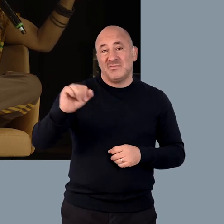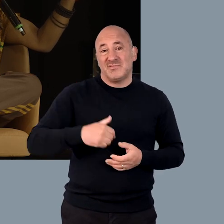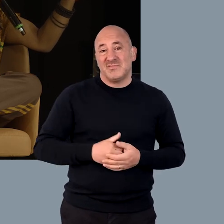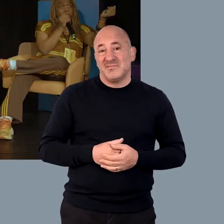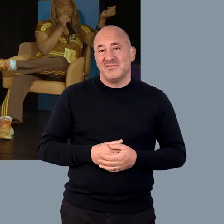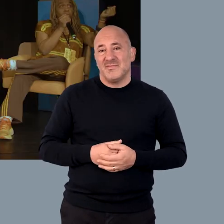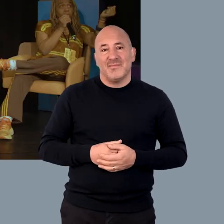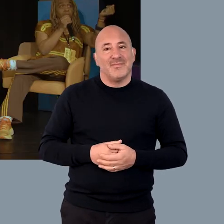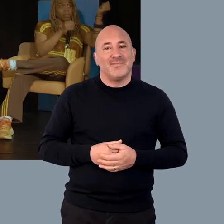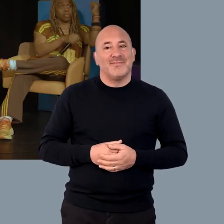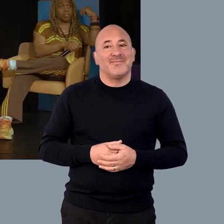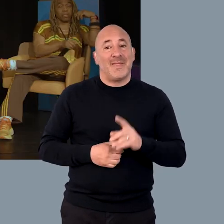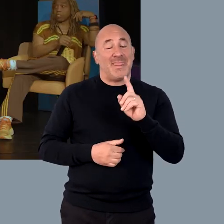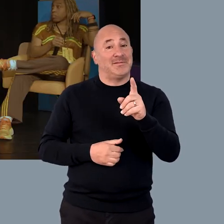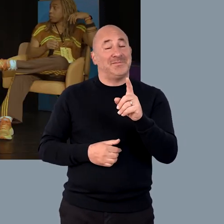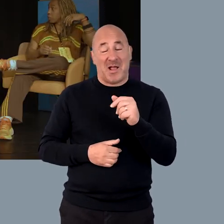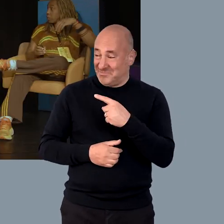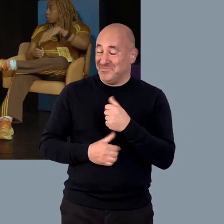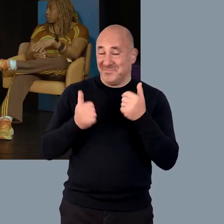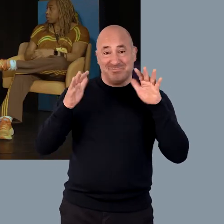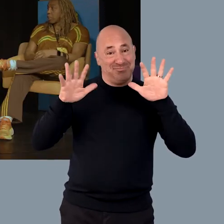i think that's one of the